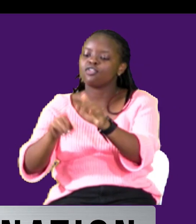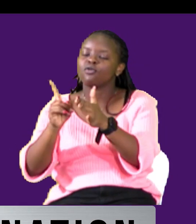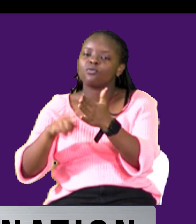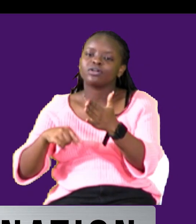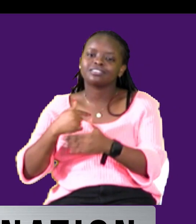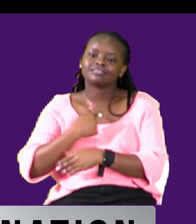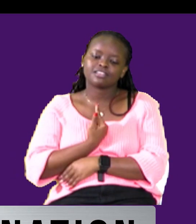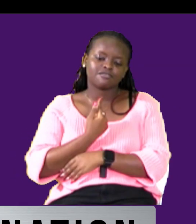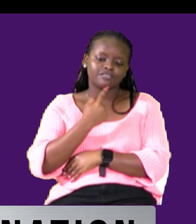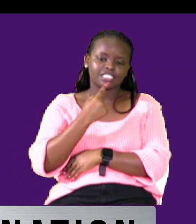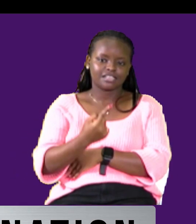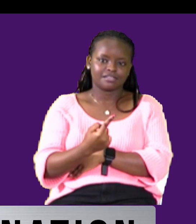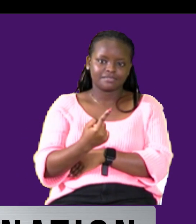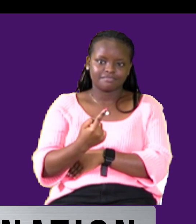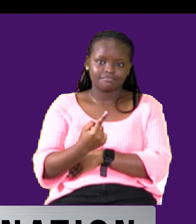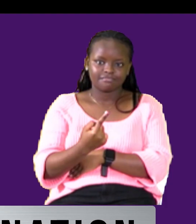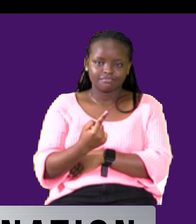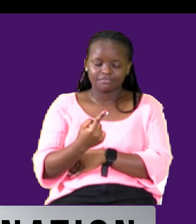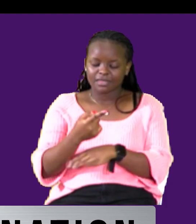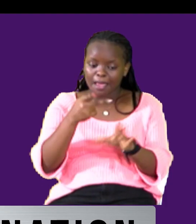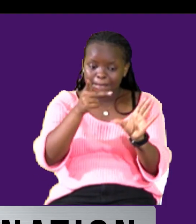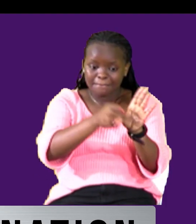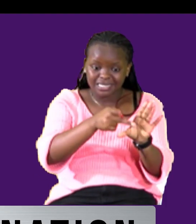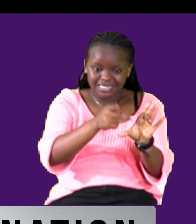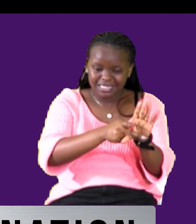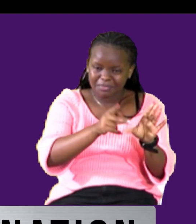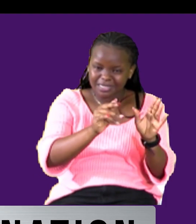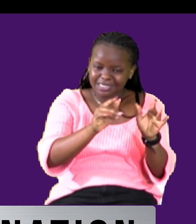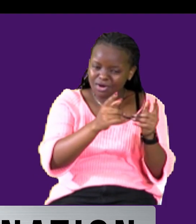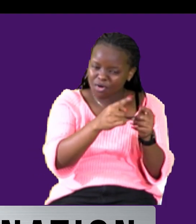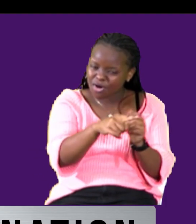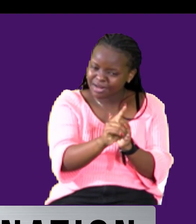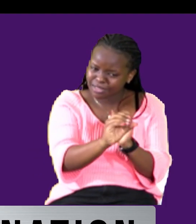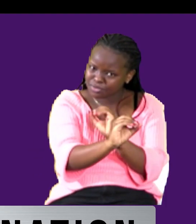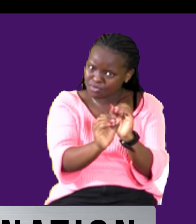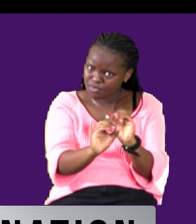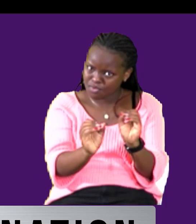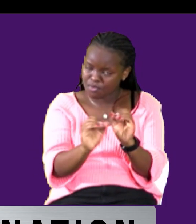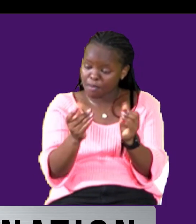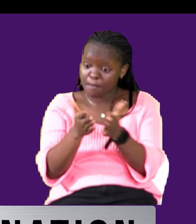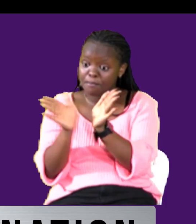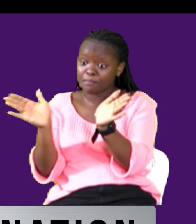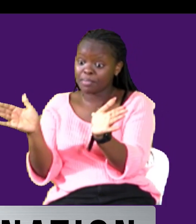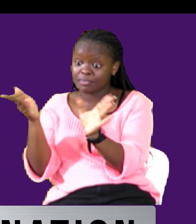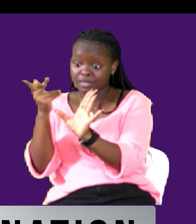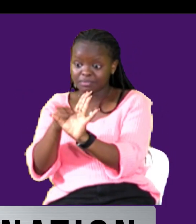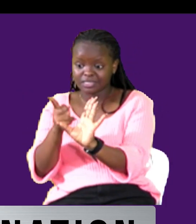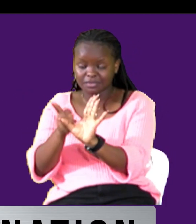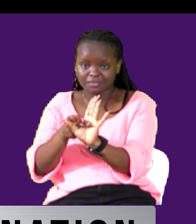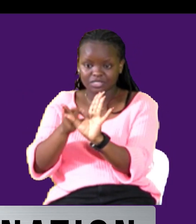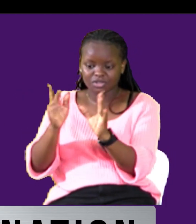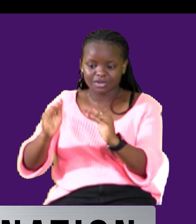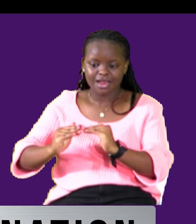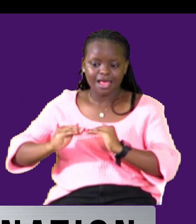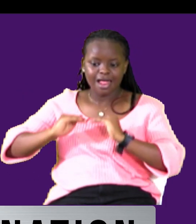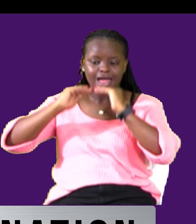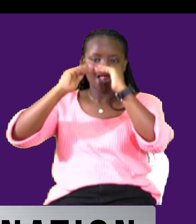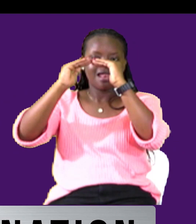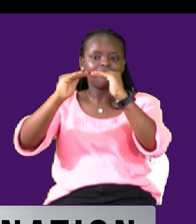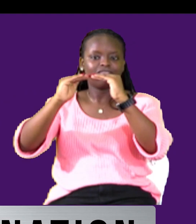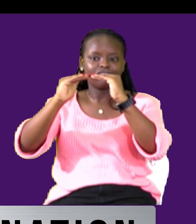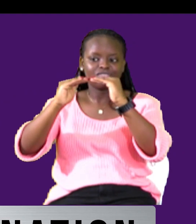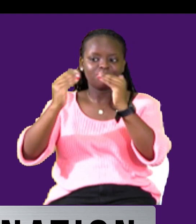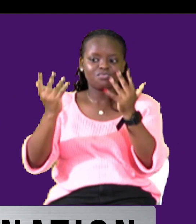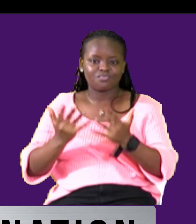they didn't participate wholesome. So public participation has been taken to a level where it has